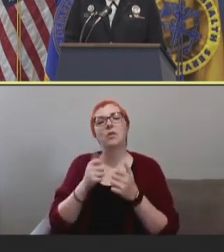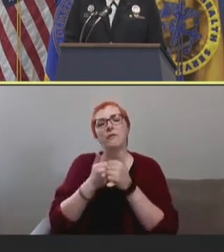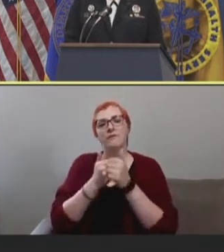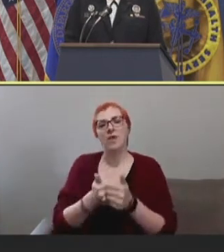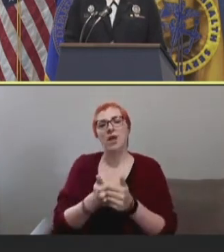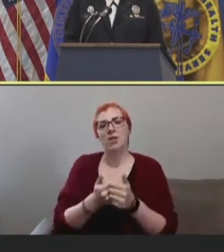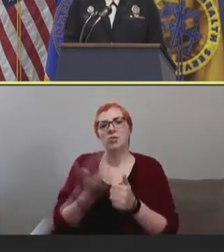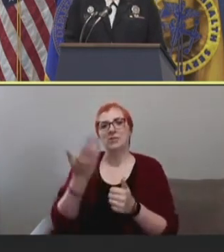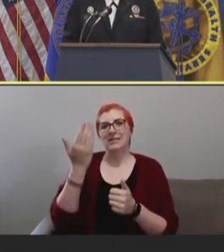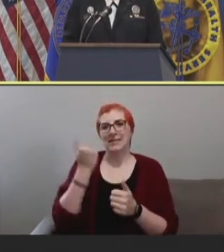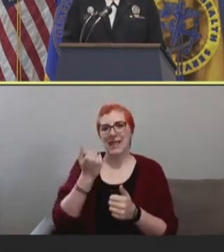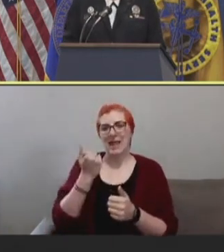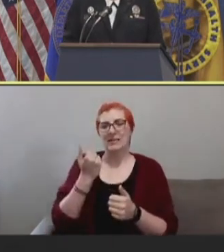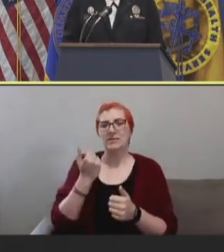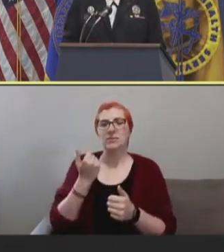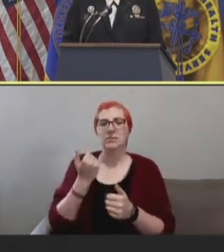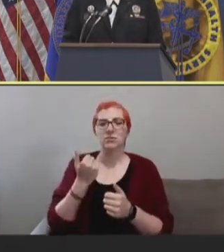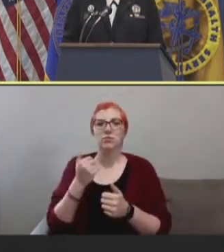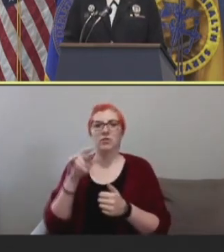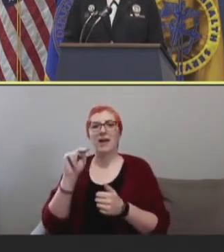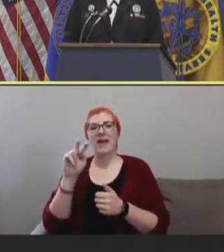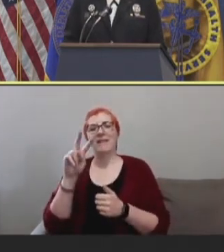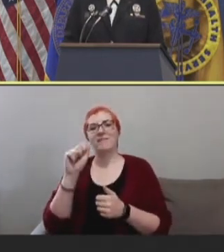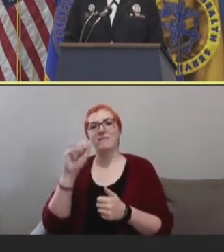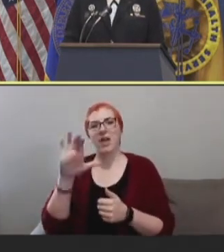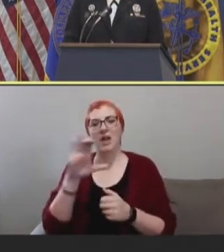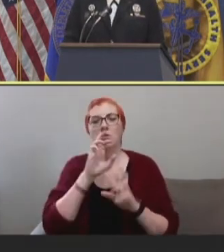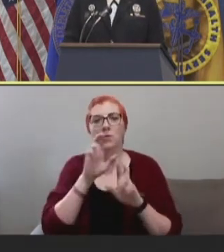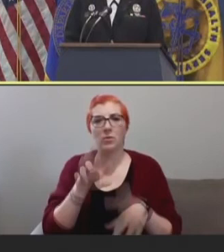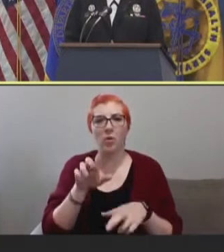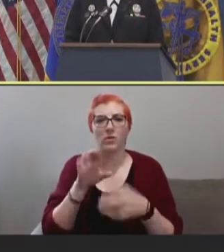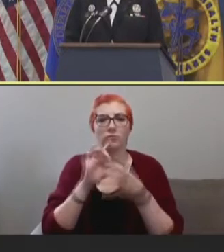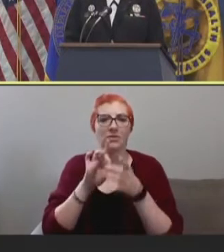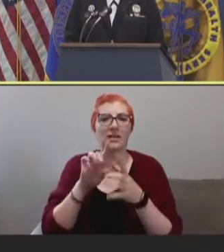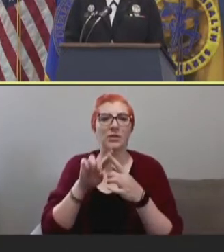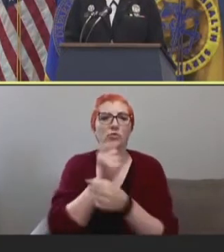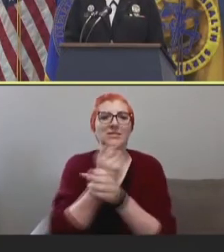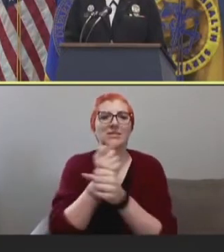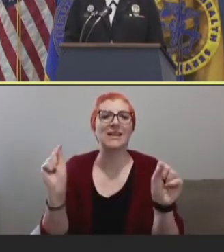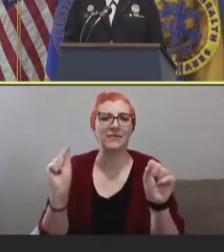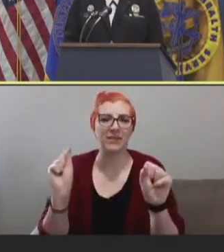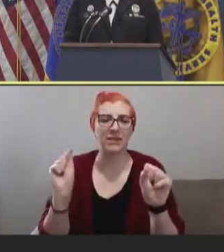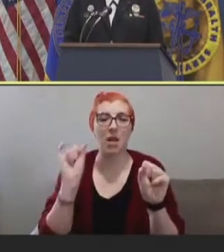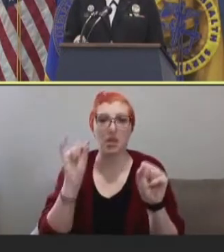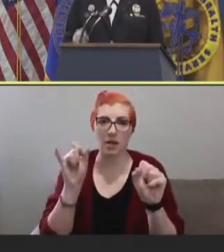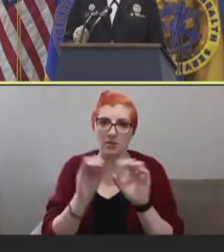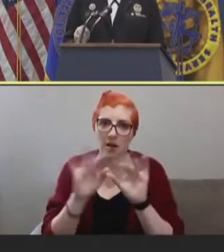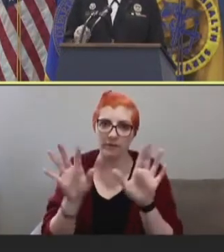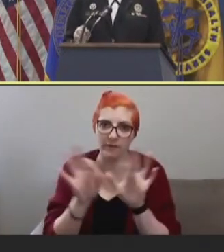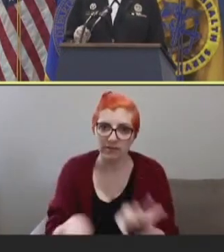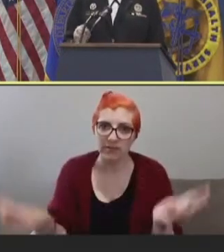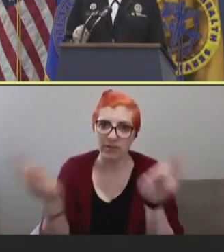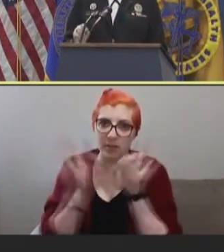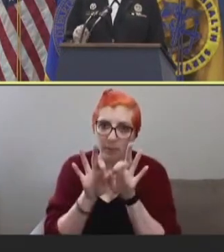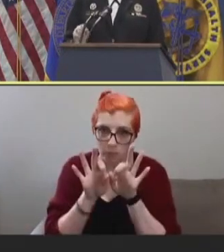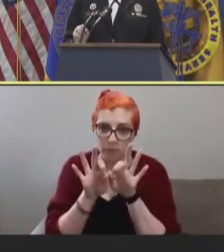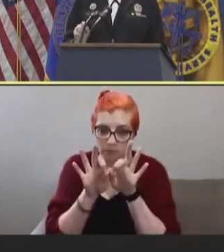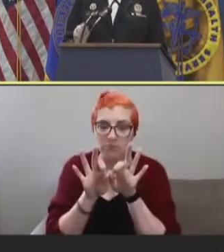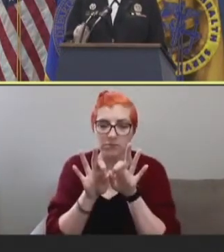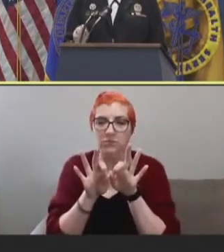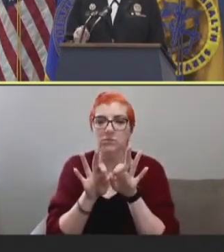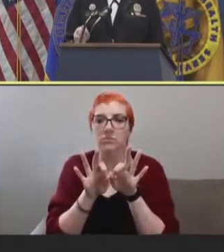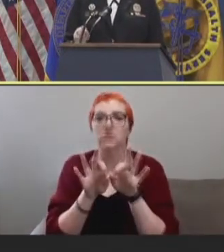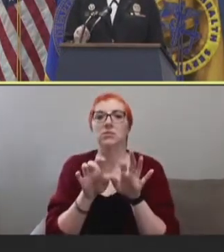on the safety system, which is really something that is obviously critically important, but really is